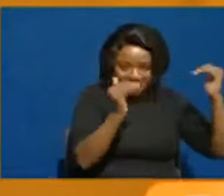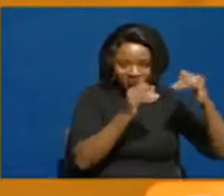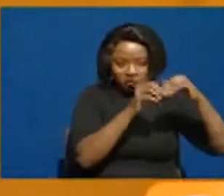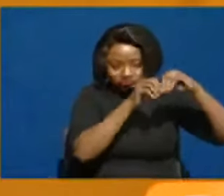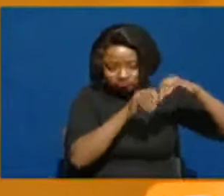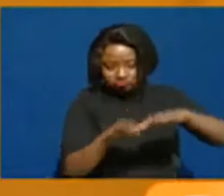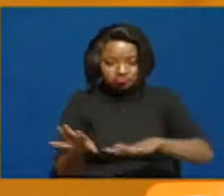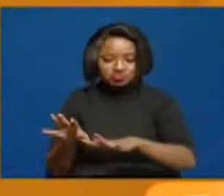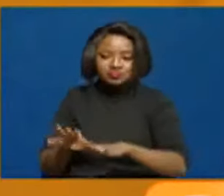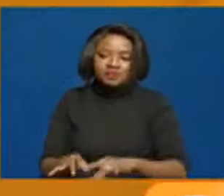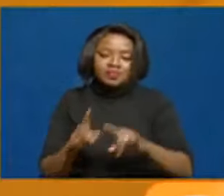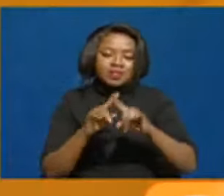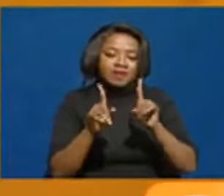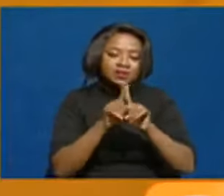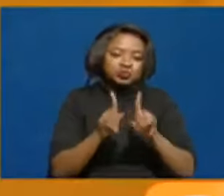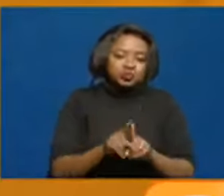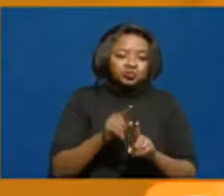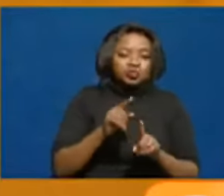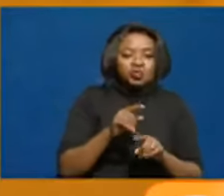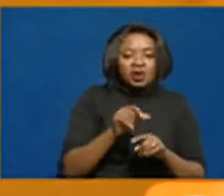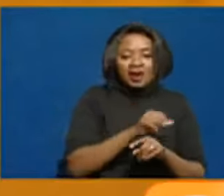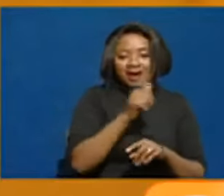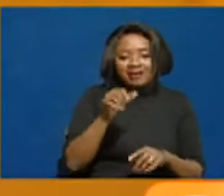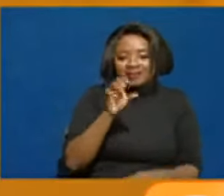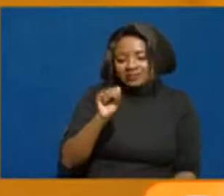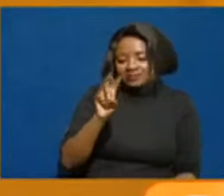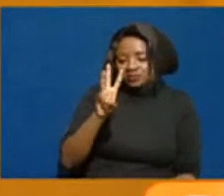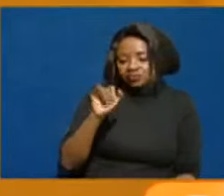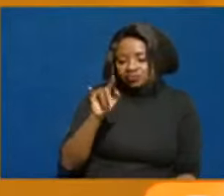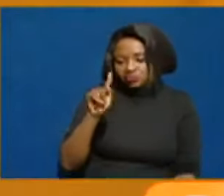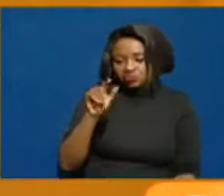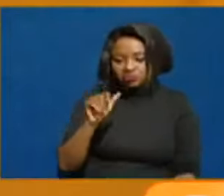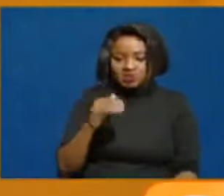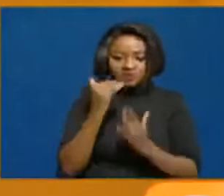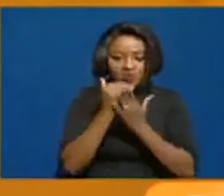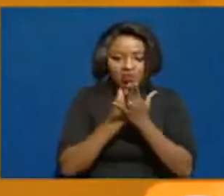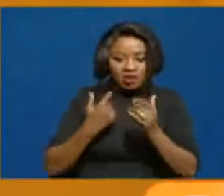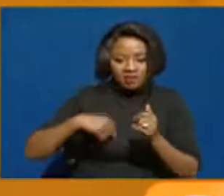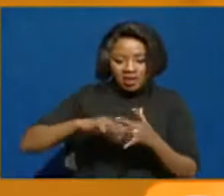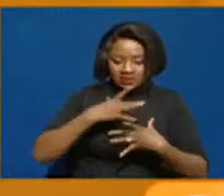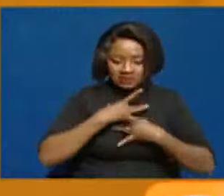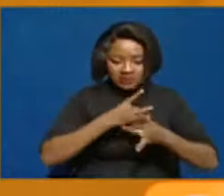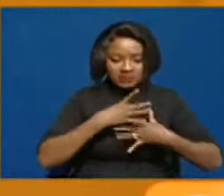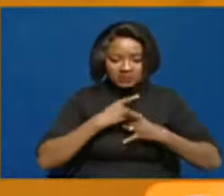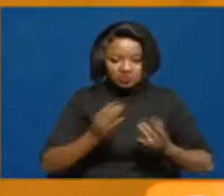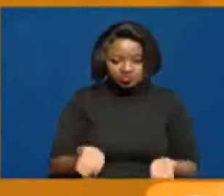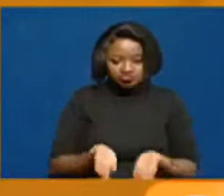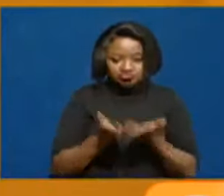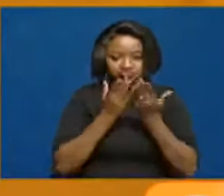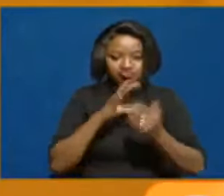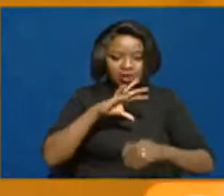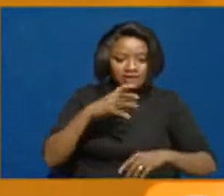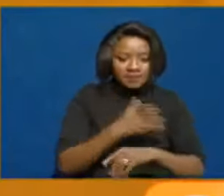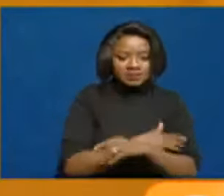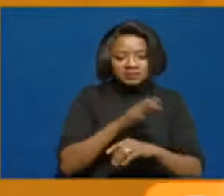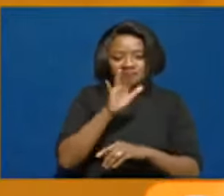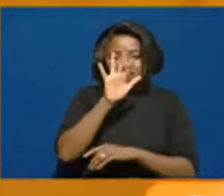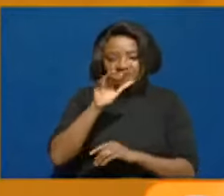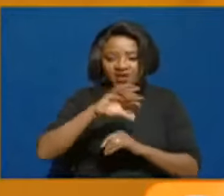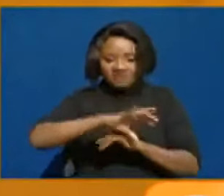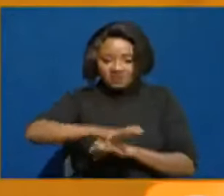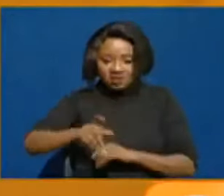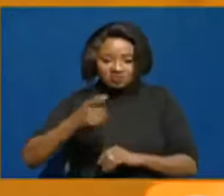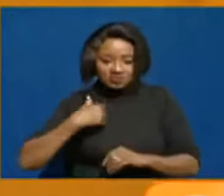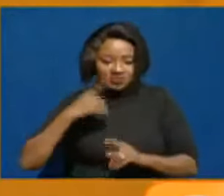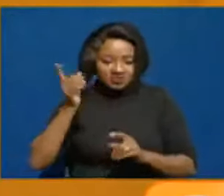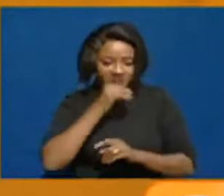level. For waste, for the SWIFT program particularly, we are interested in building the capacity of the five counties that I've mentioned.